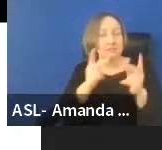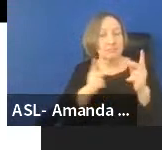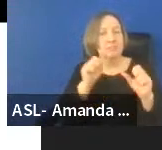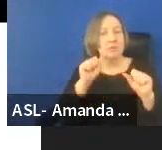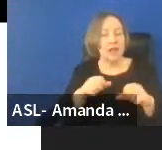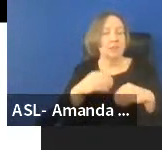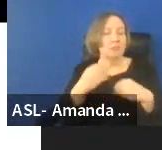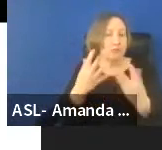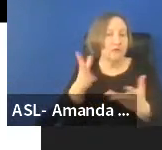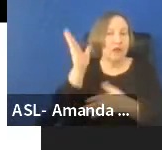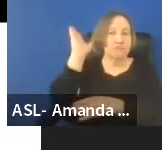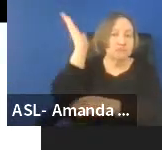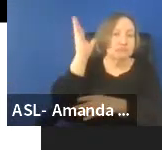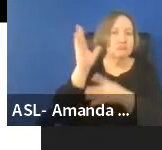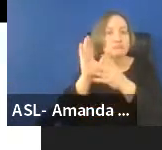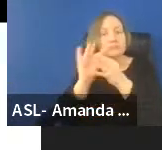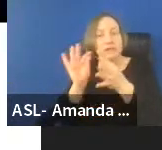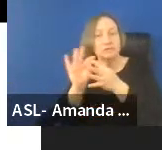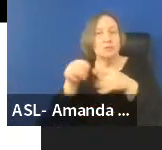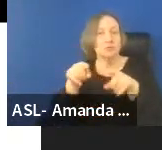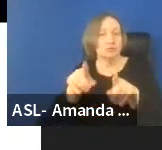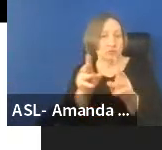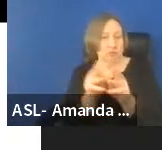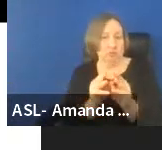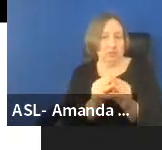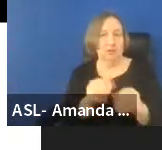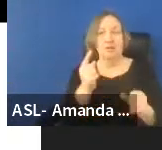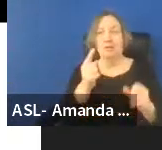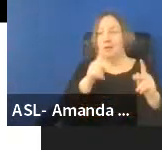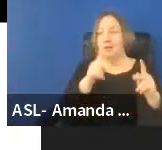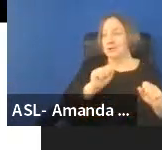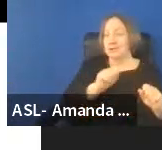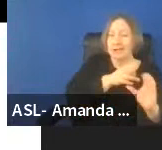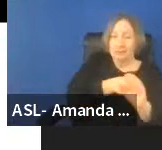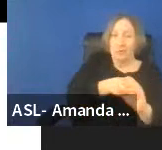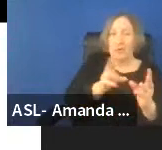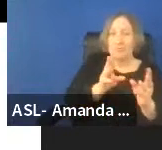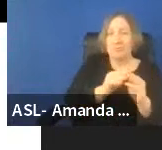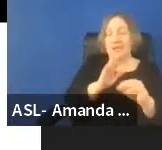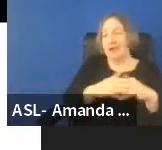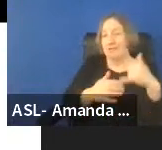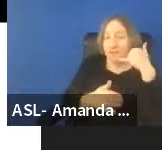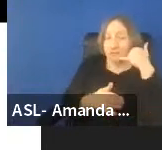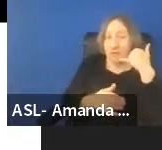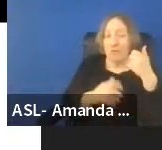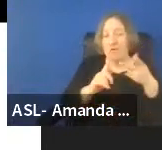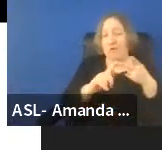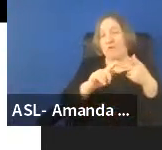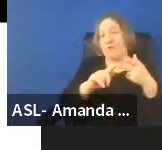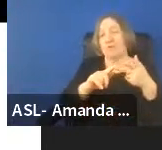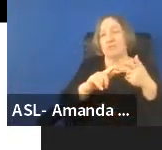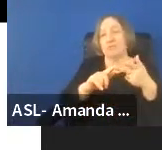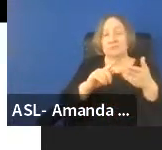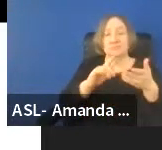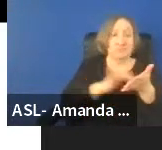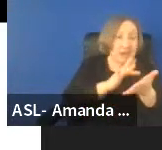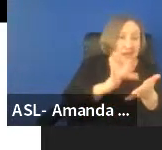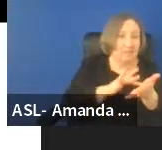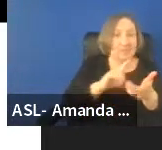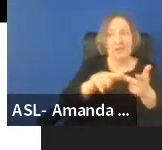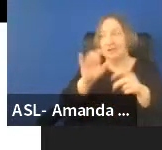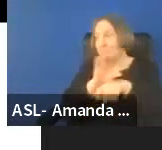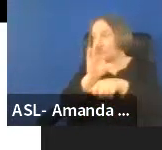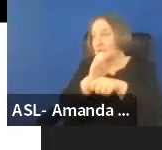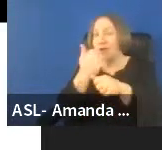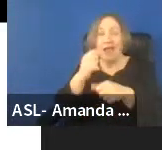to provide testimony at meetings. A person can join the meeting on their phone, their tablet, or their computer from almost